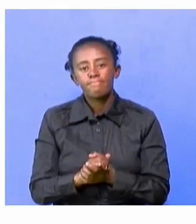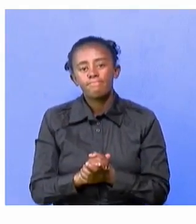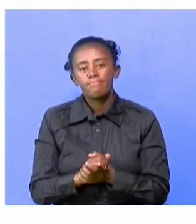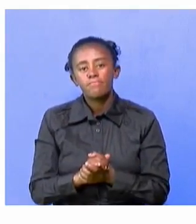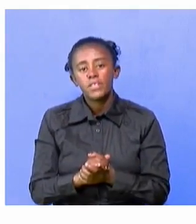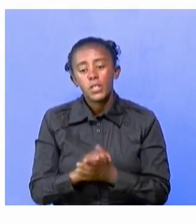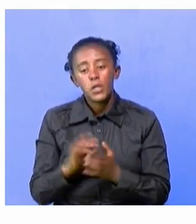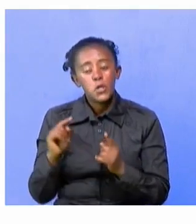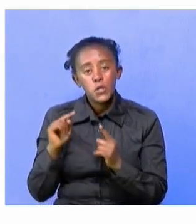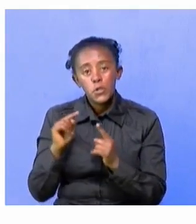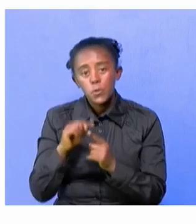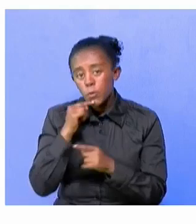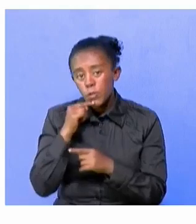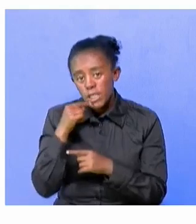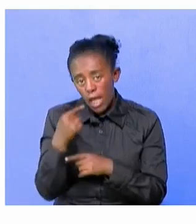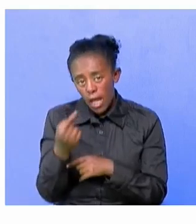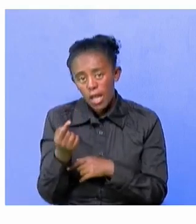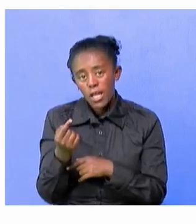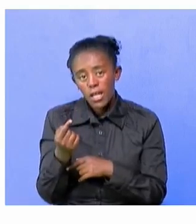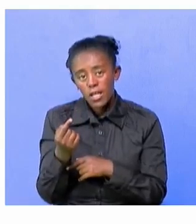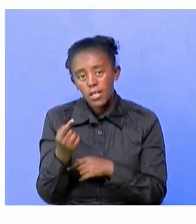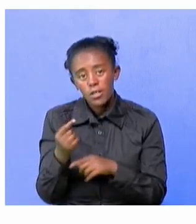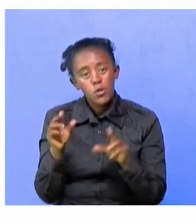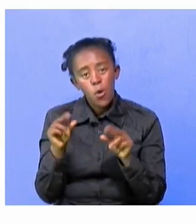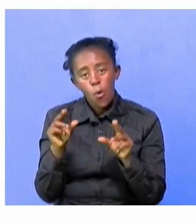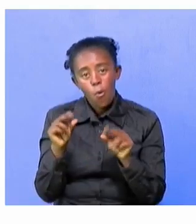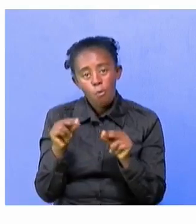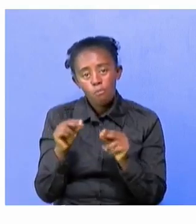to say no